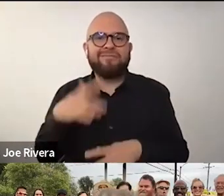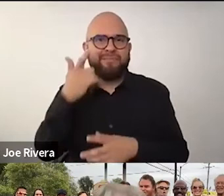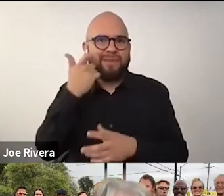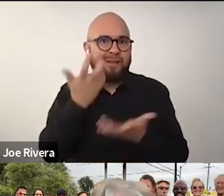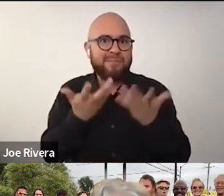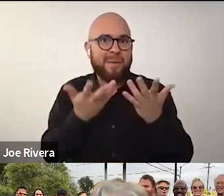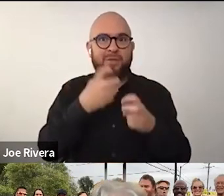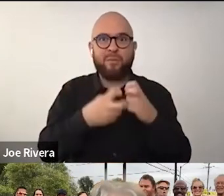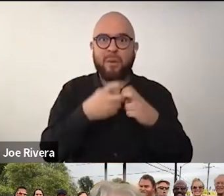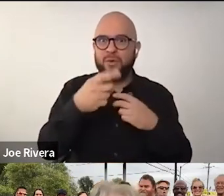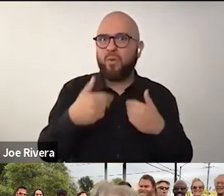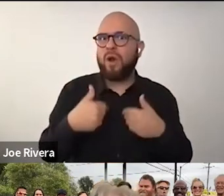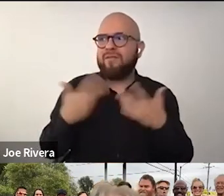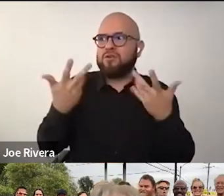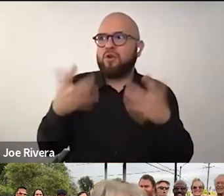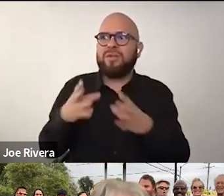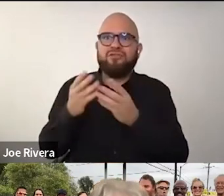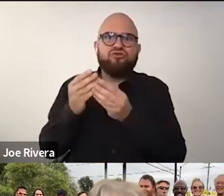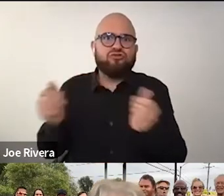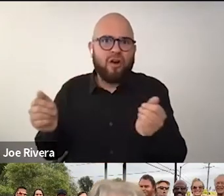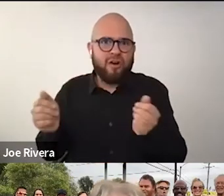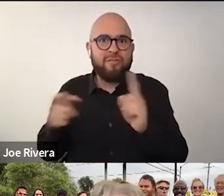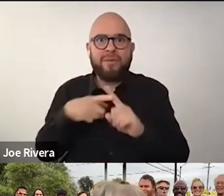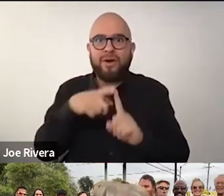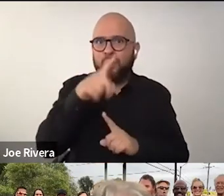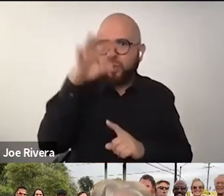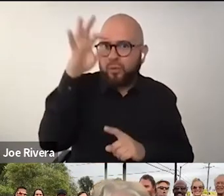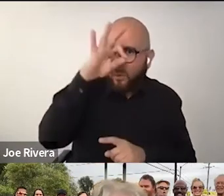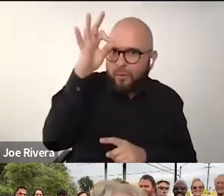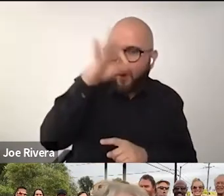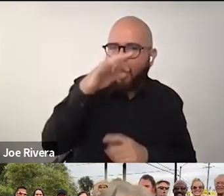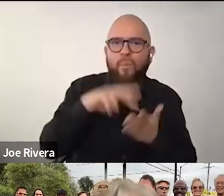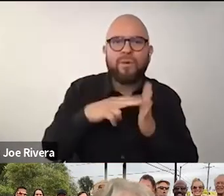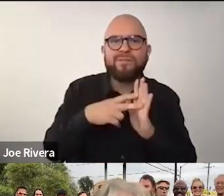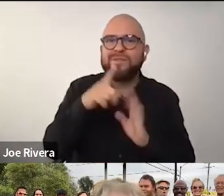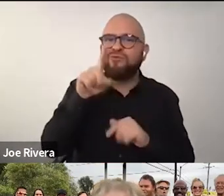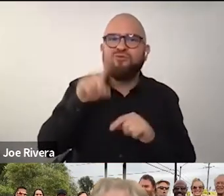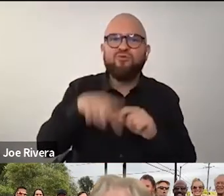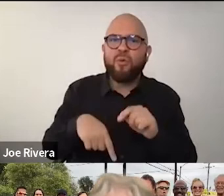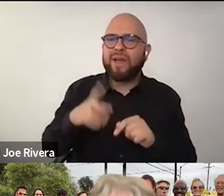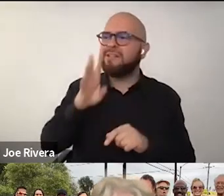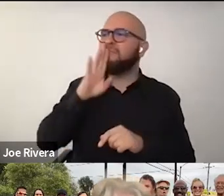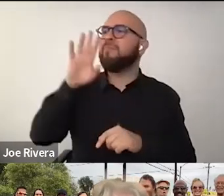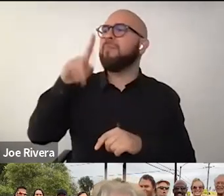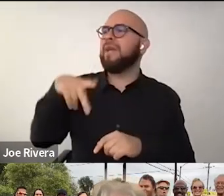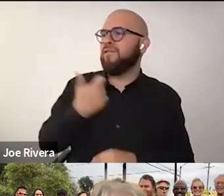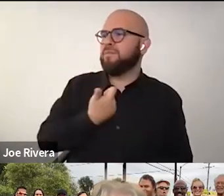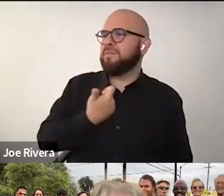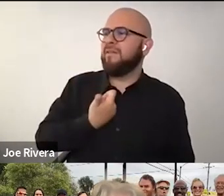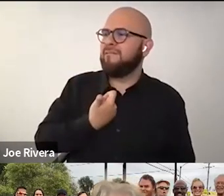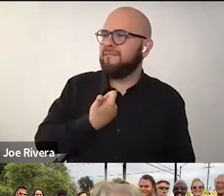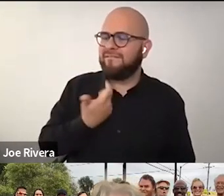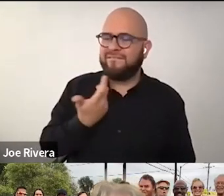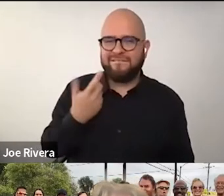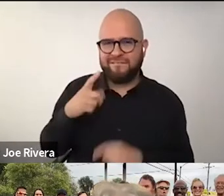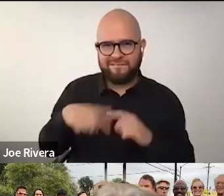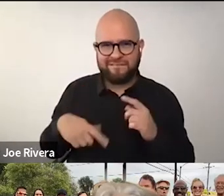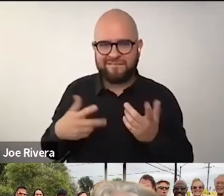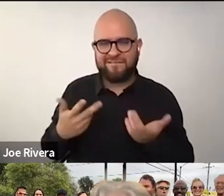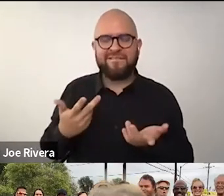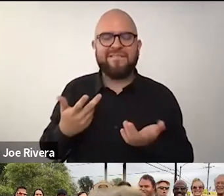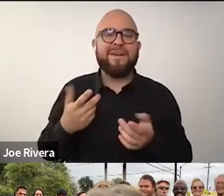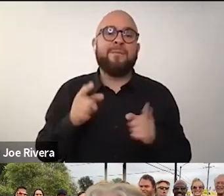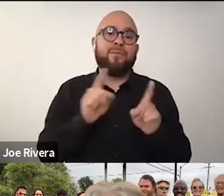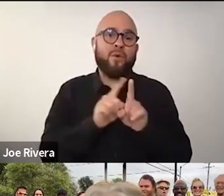that you don't know it's been solved, so you can't advocate for yourself. Also, if something is wrong on a set,